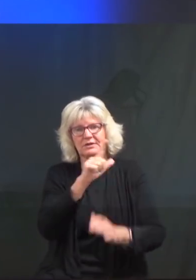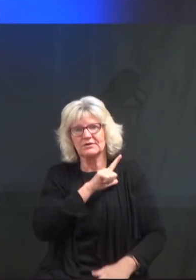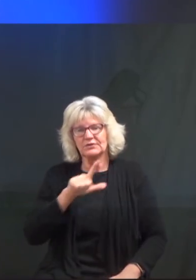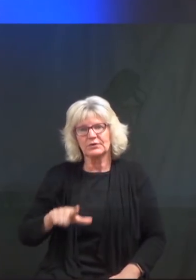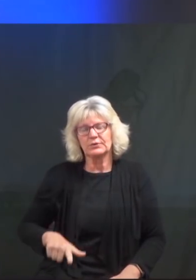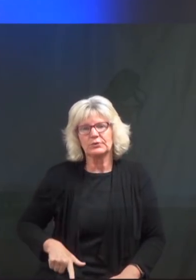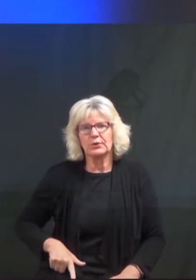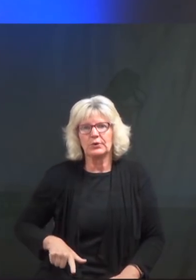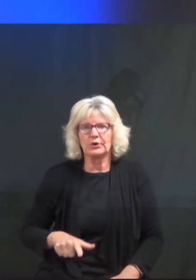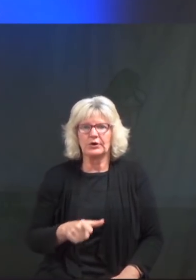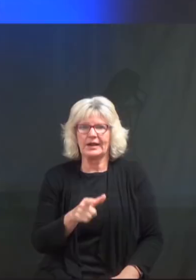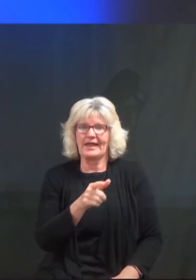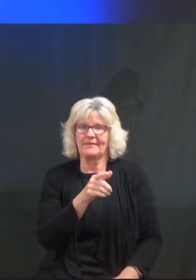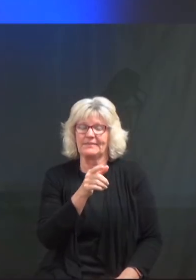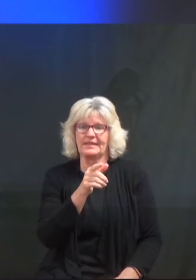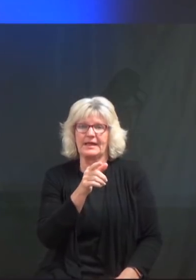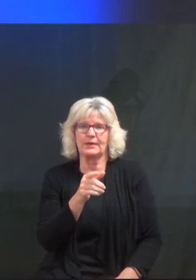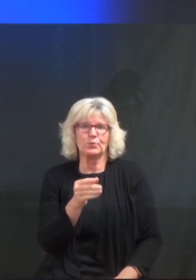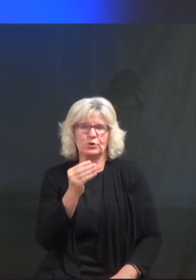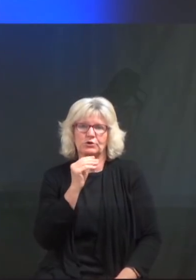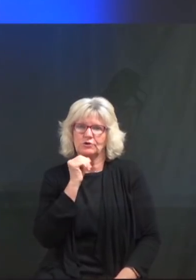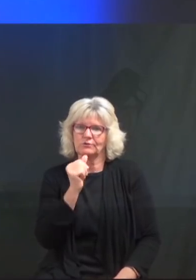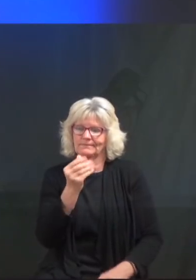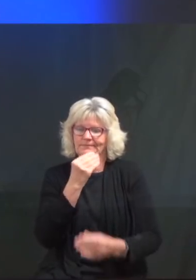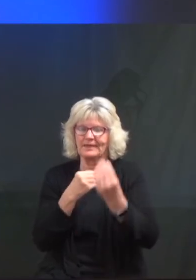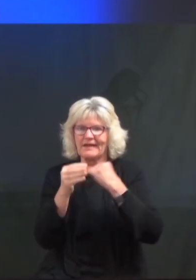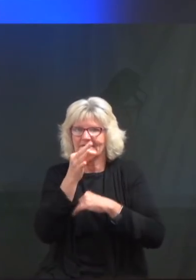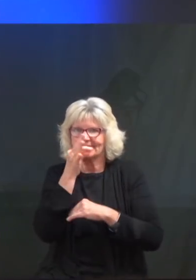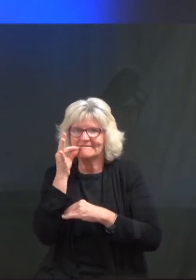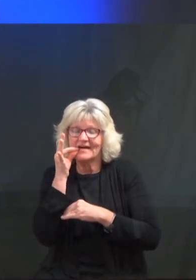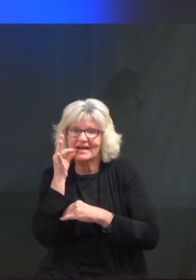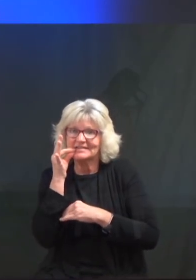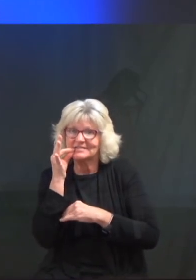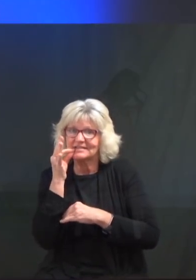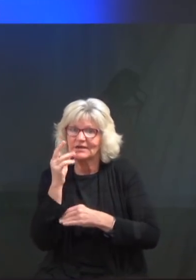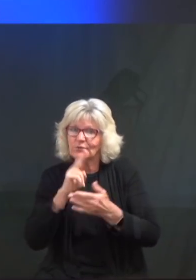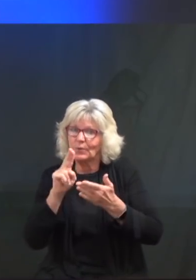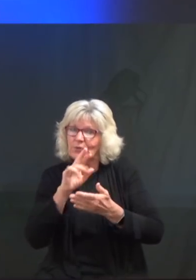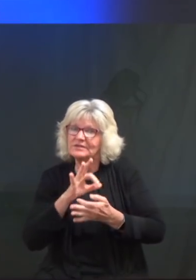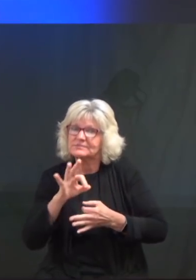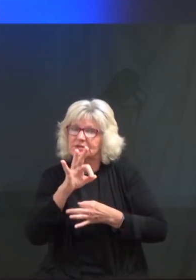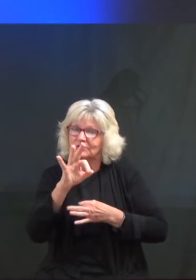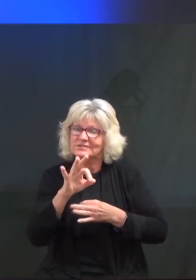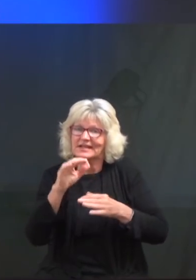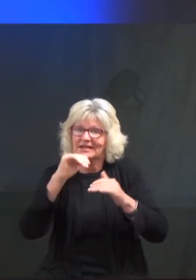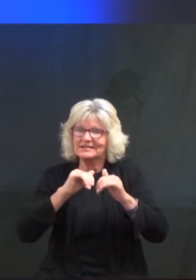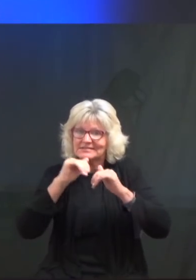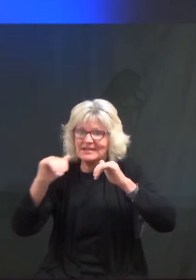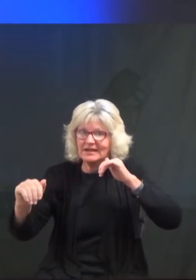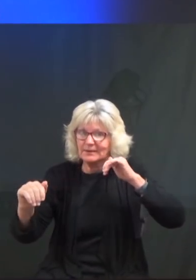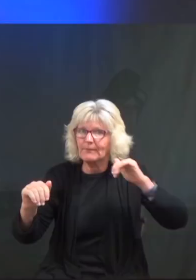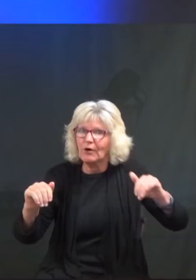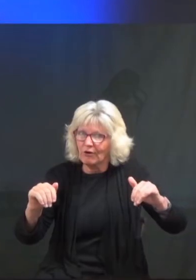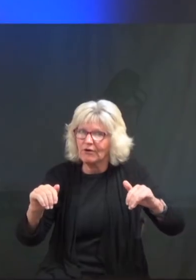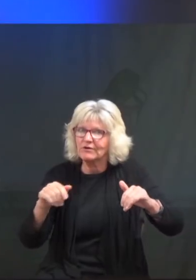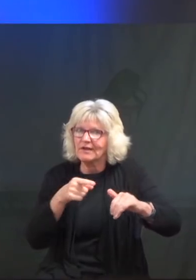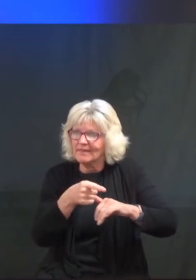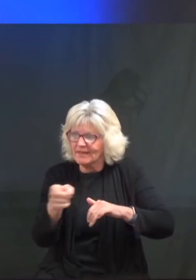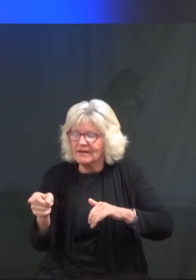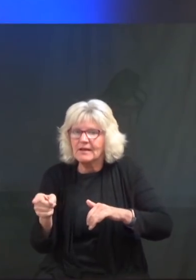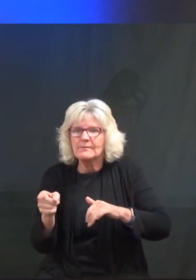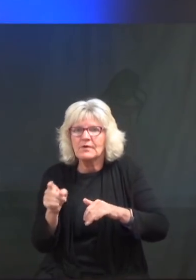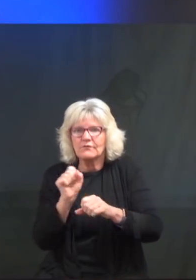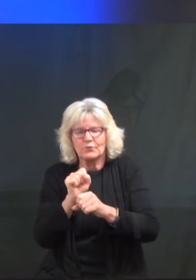fasting. The Holy Spirit said, set apart for me Barnabas and Saul for the work to which I have called them. Then they fasted